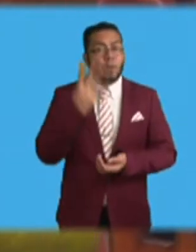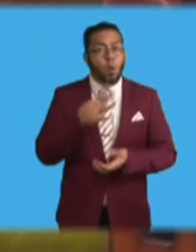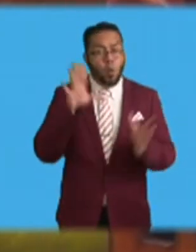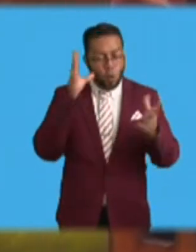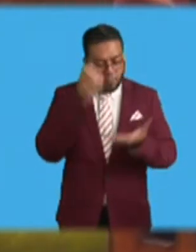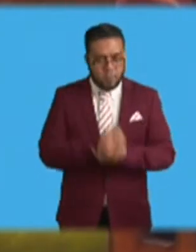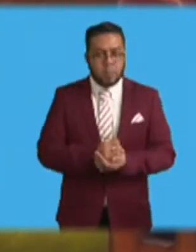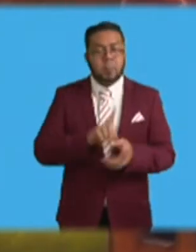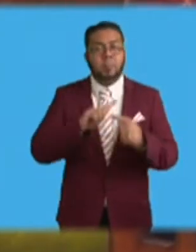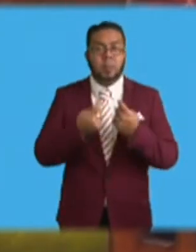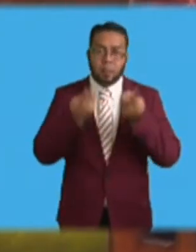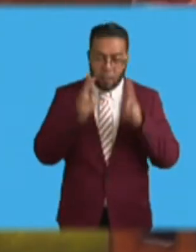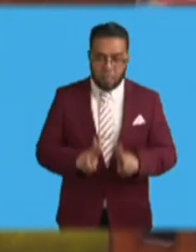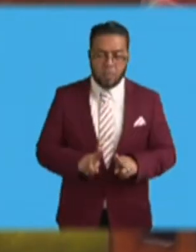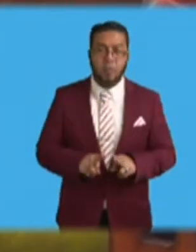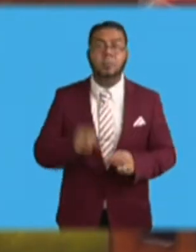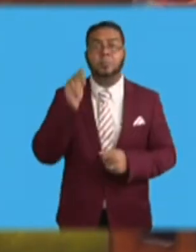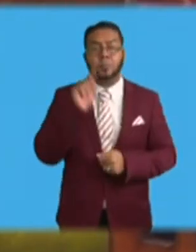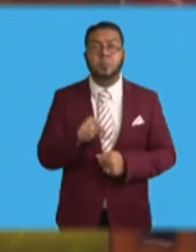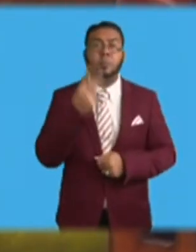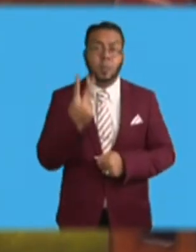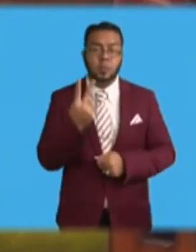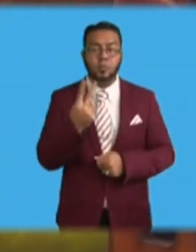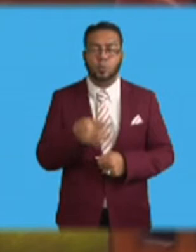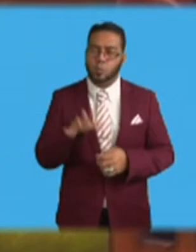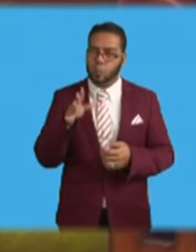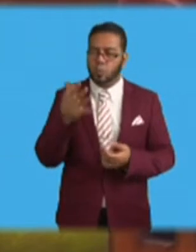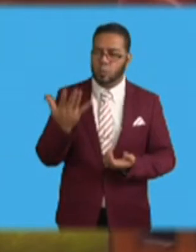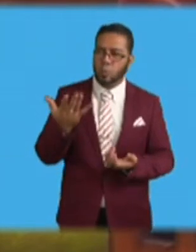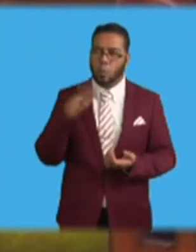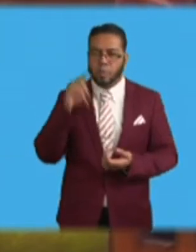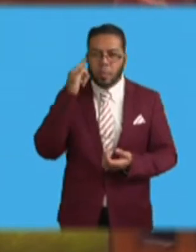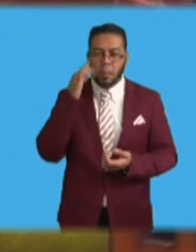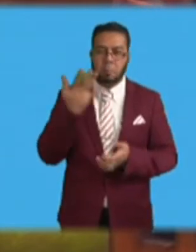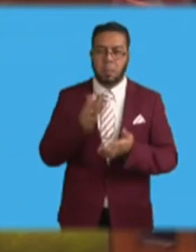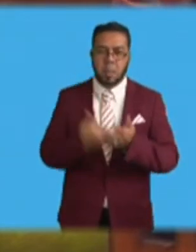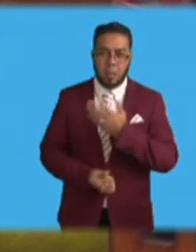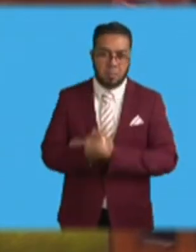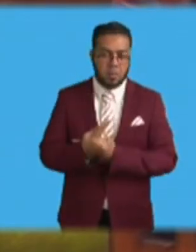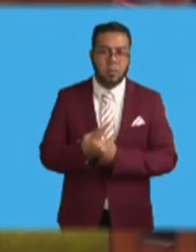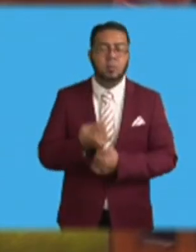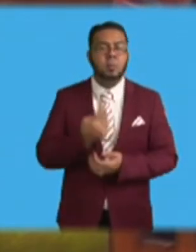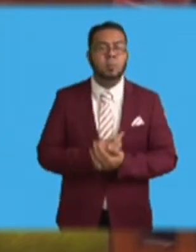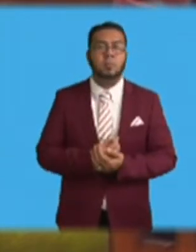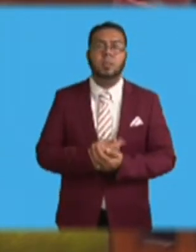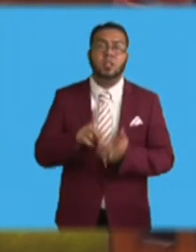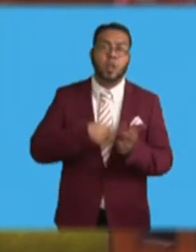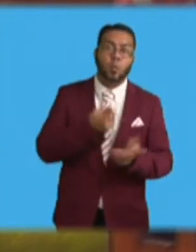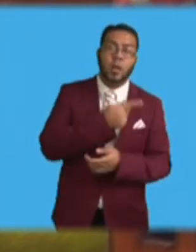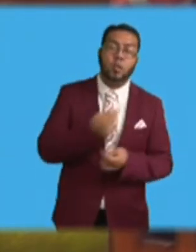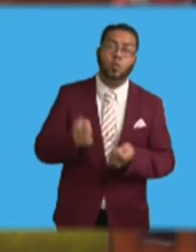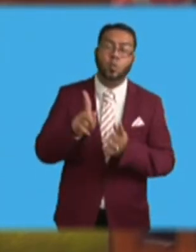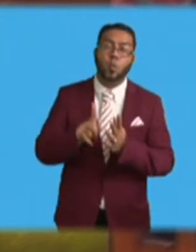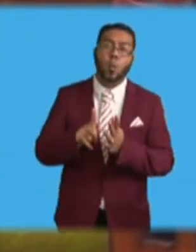meningococcal disease-related deaths and 2 suspected from January 1st to April 12th, 2018, unfortunately. As of